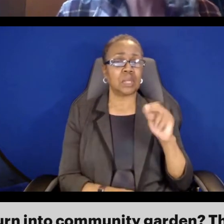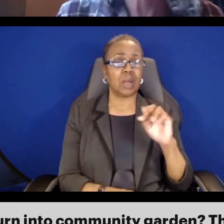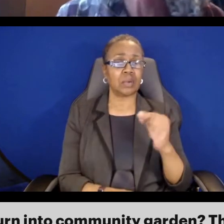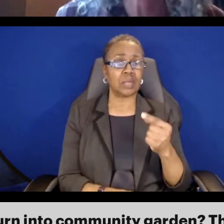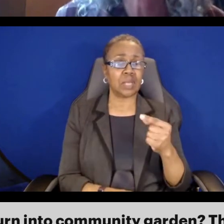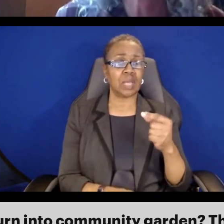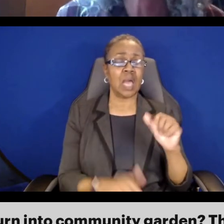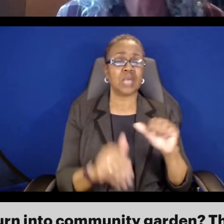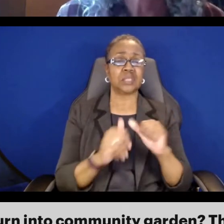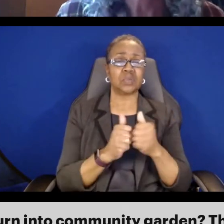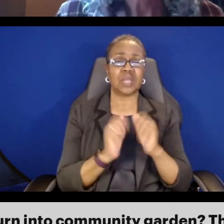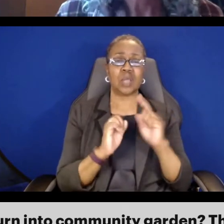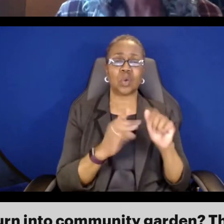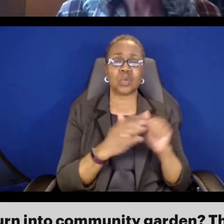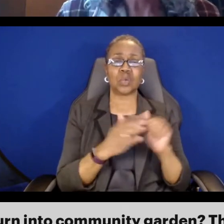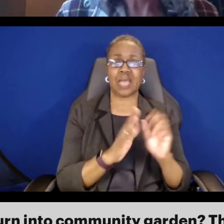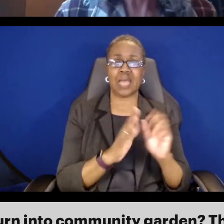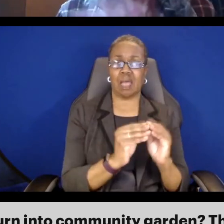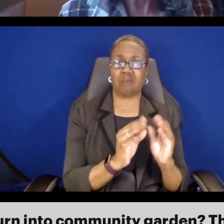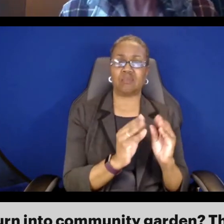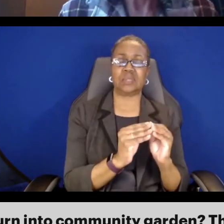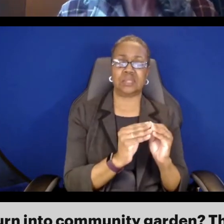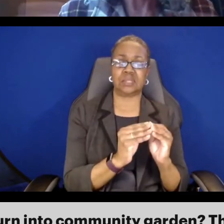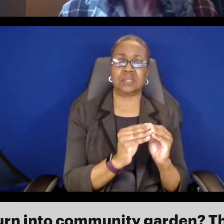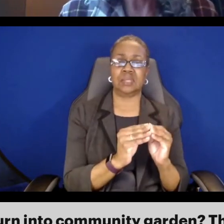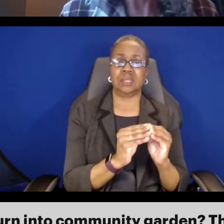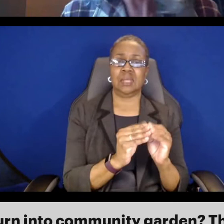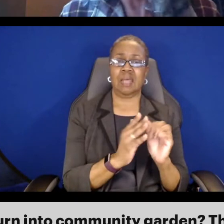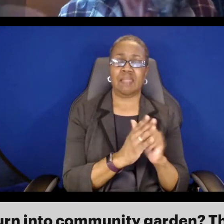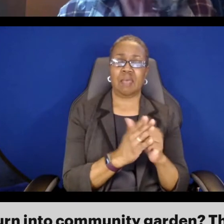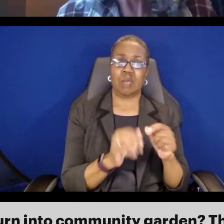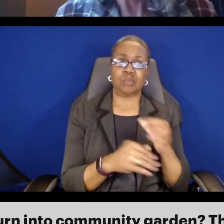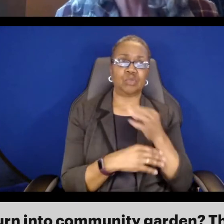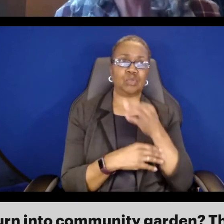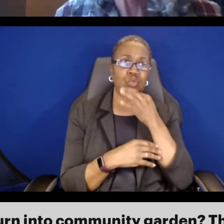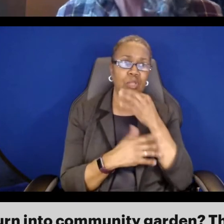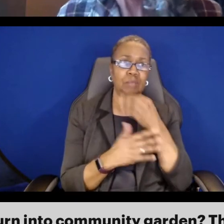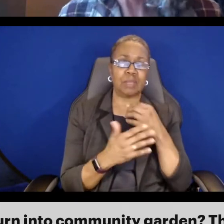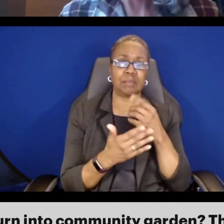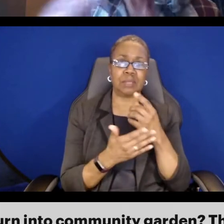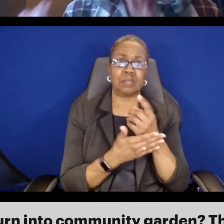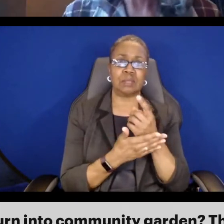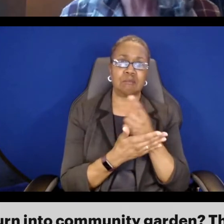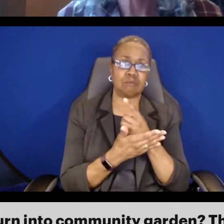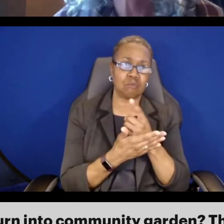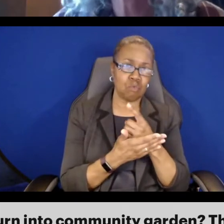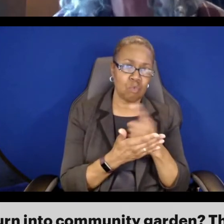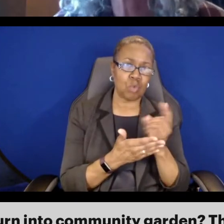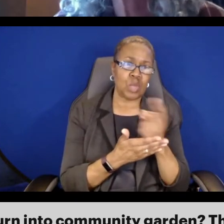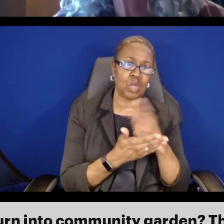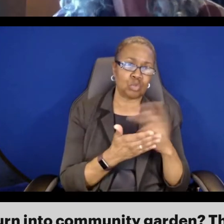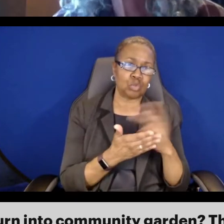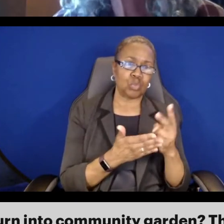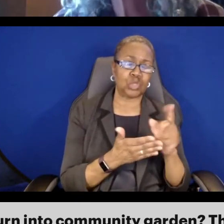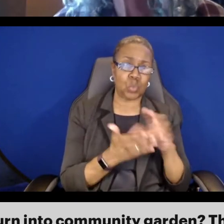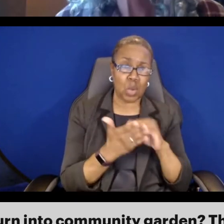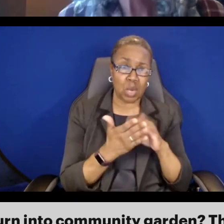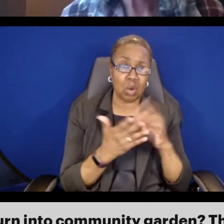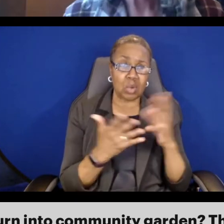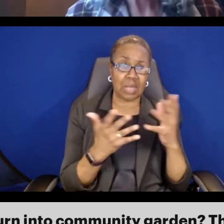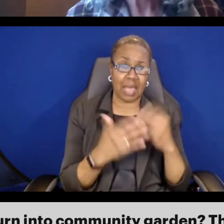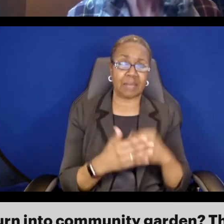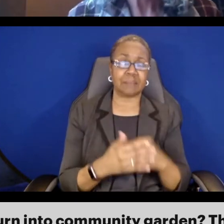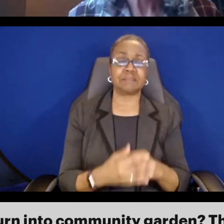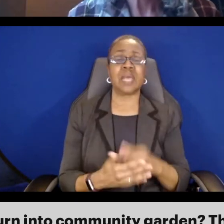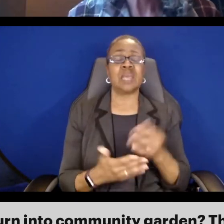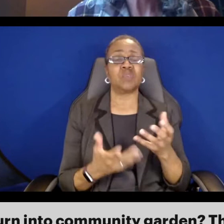their conference, which is soon, like in a week or something, because you'll learn so much. If you